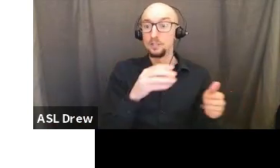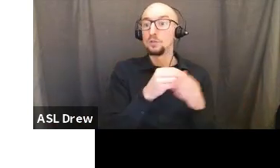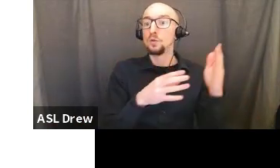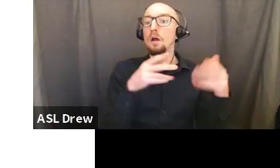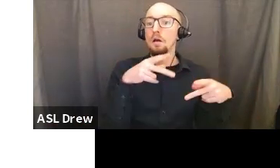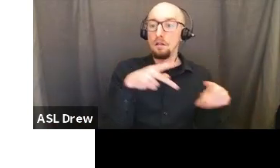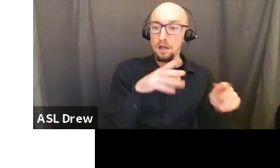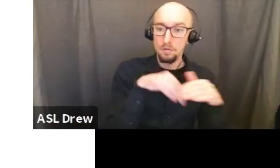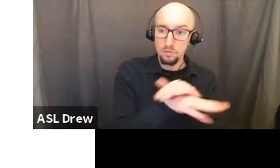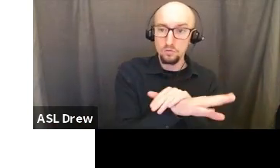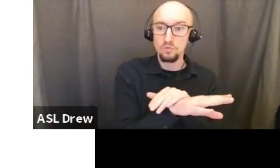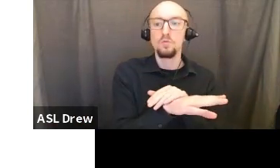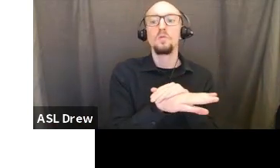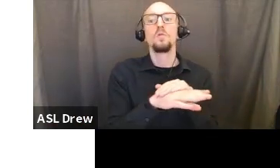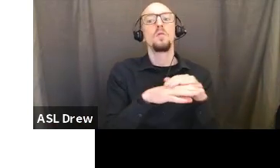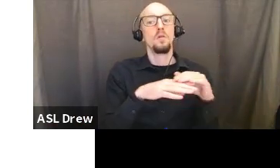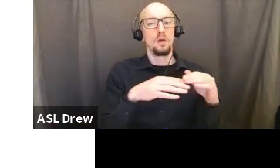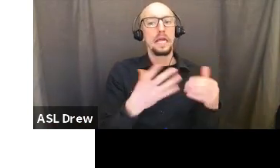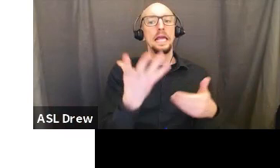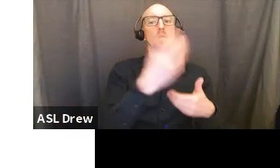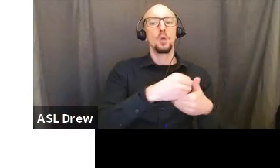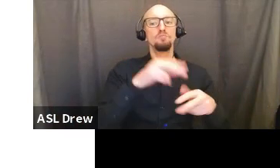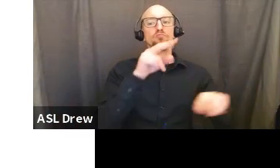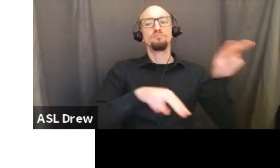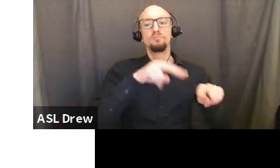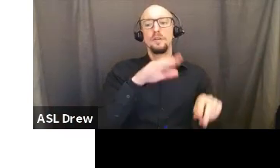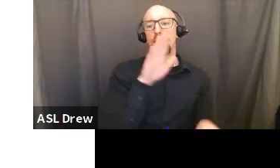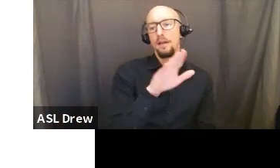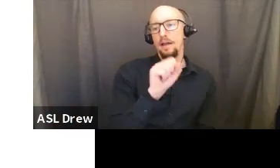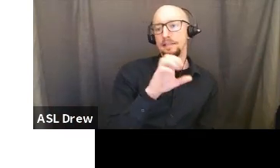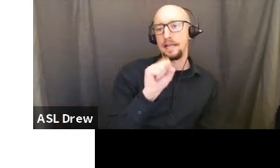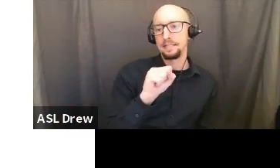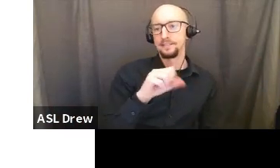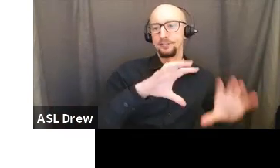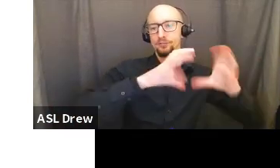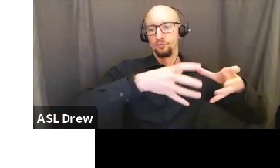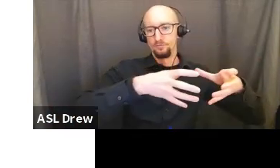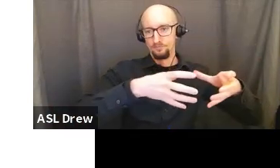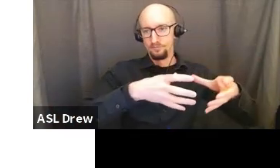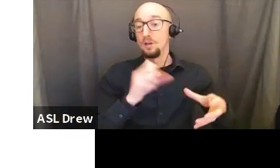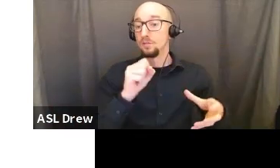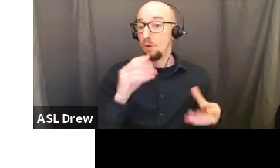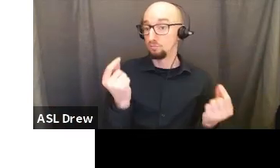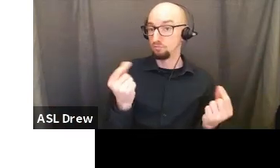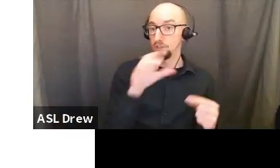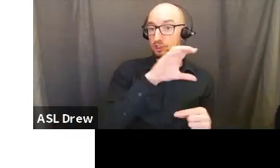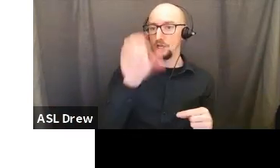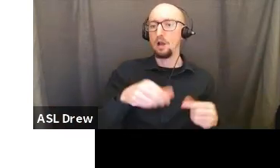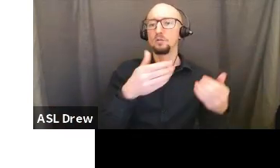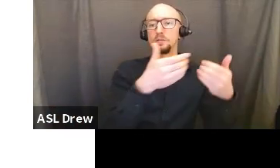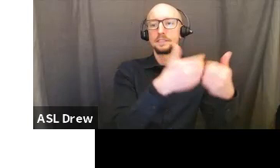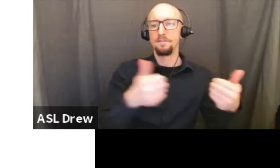within their socioeconomic tier. So Chicago divides itself